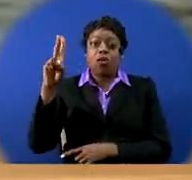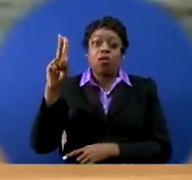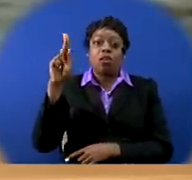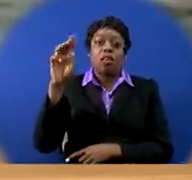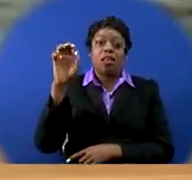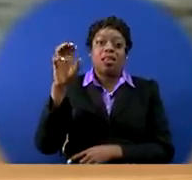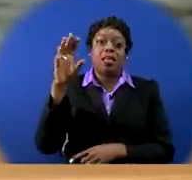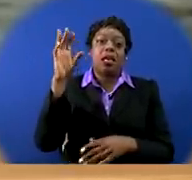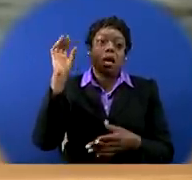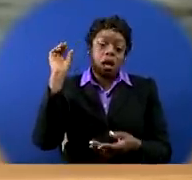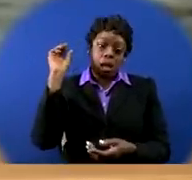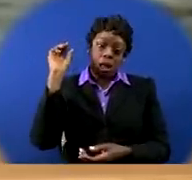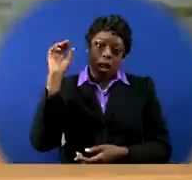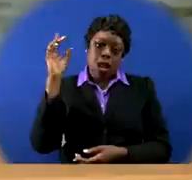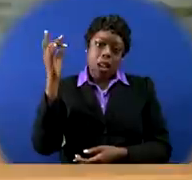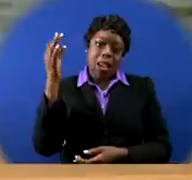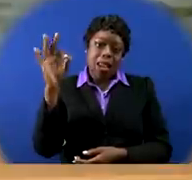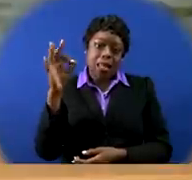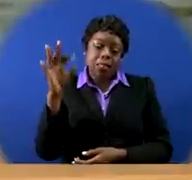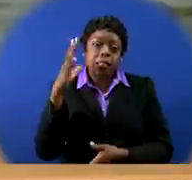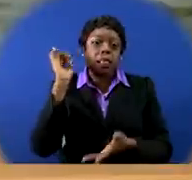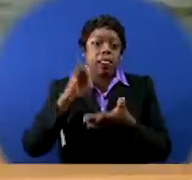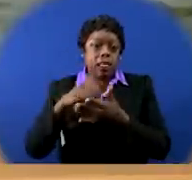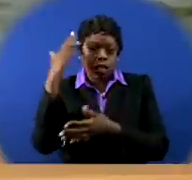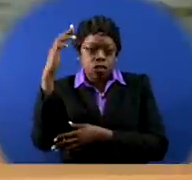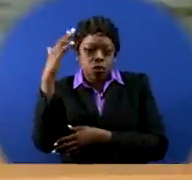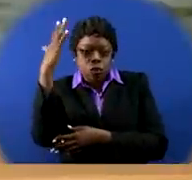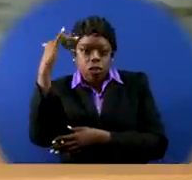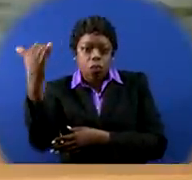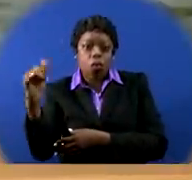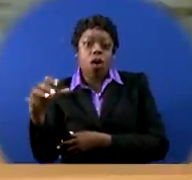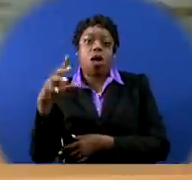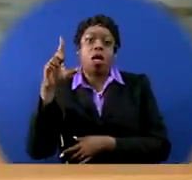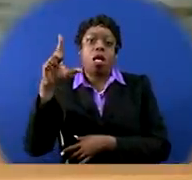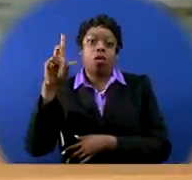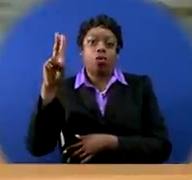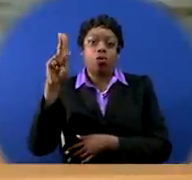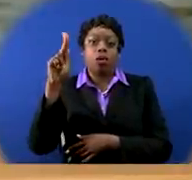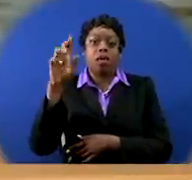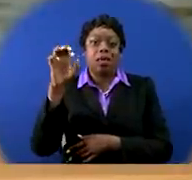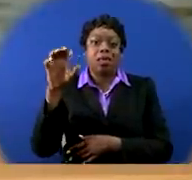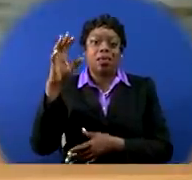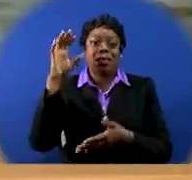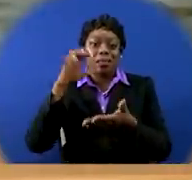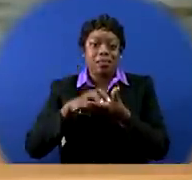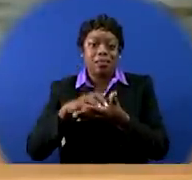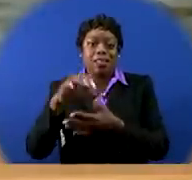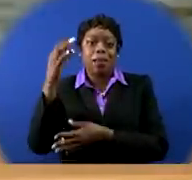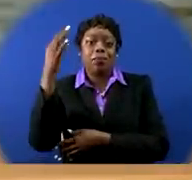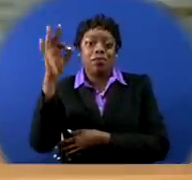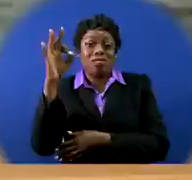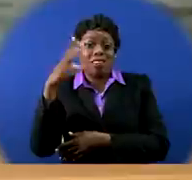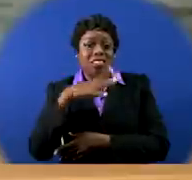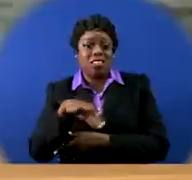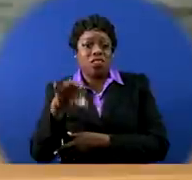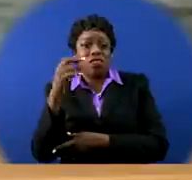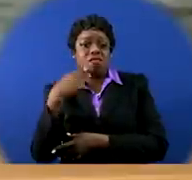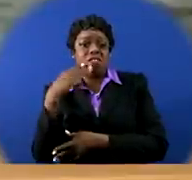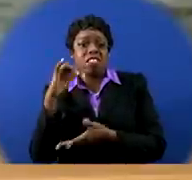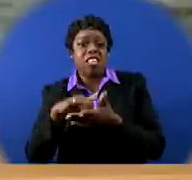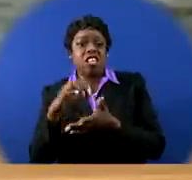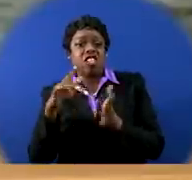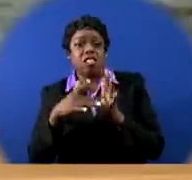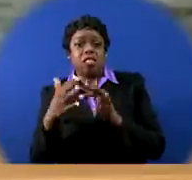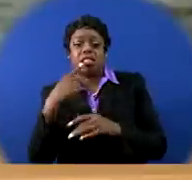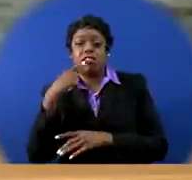my way to my second and final point. That's the whole point of Luke chapter 19. When you get to Luke chapter 19, you'll find out that Jesus says to a small,